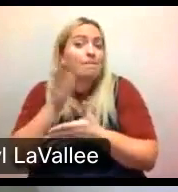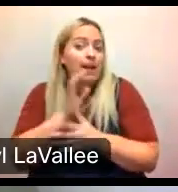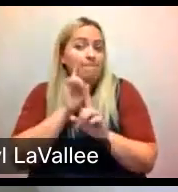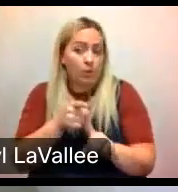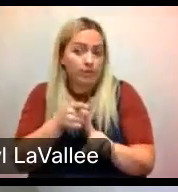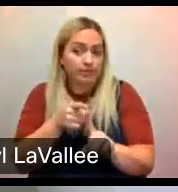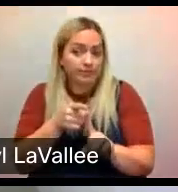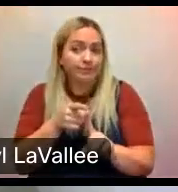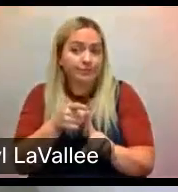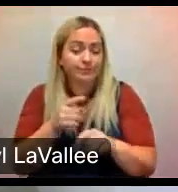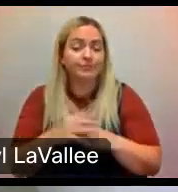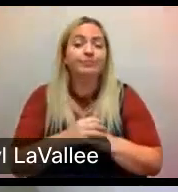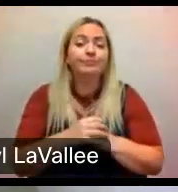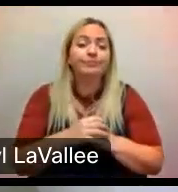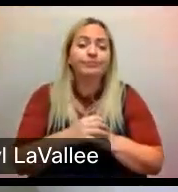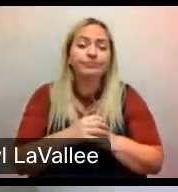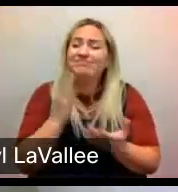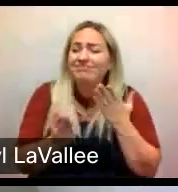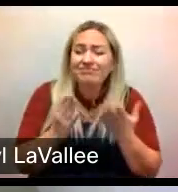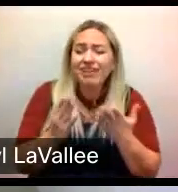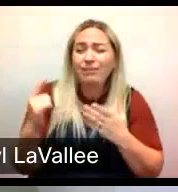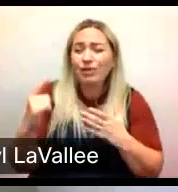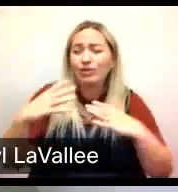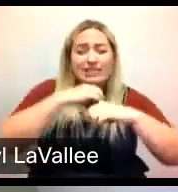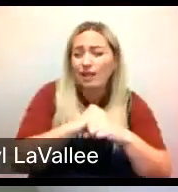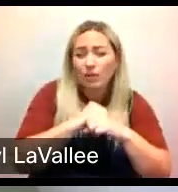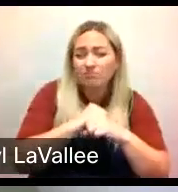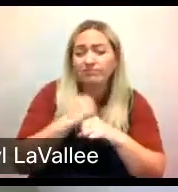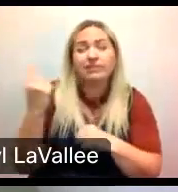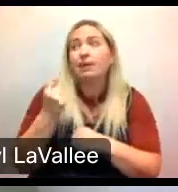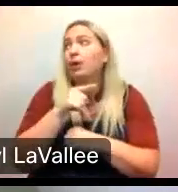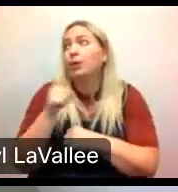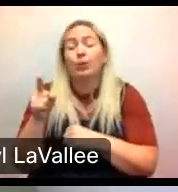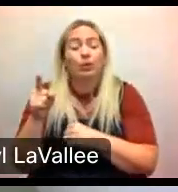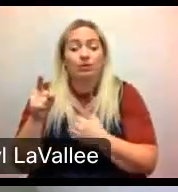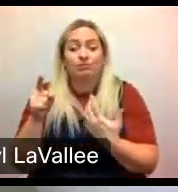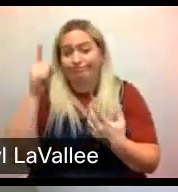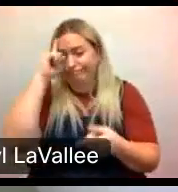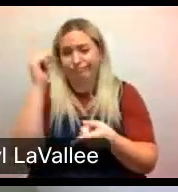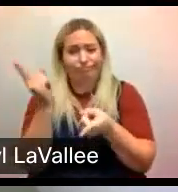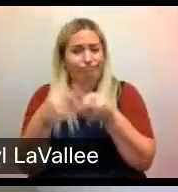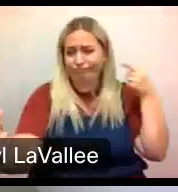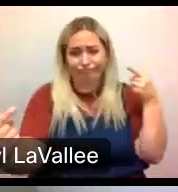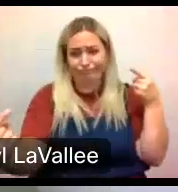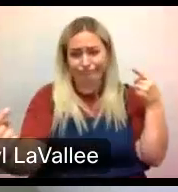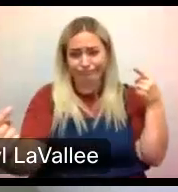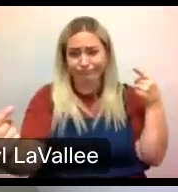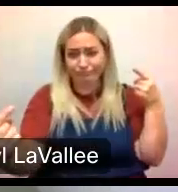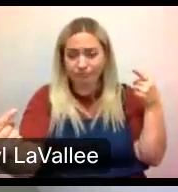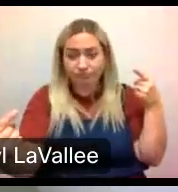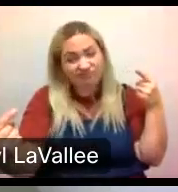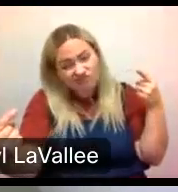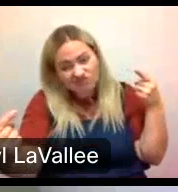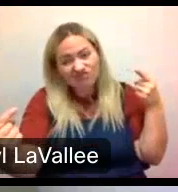are. Maybe you are summarizing something that you completely disagree with.